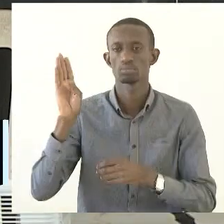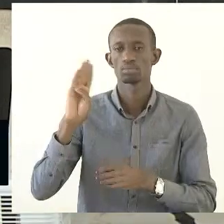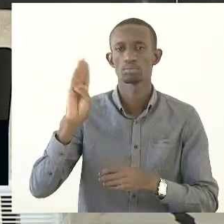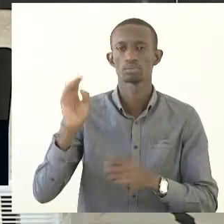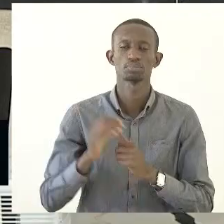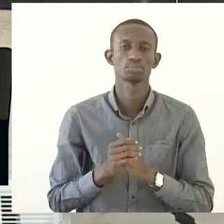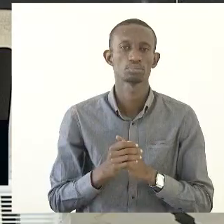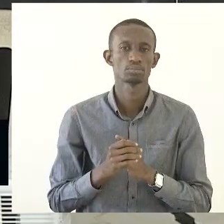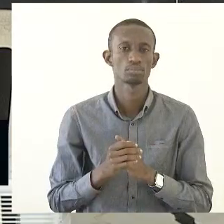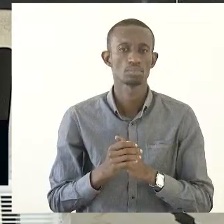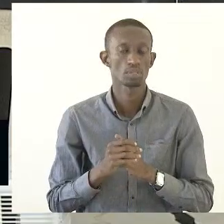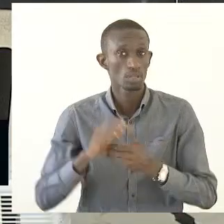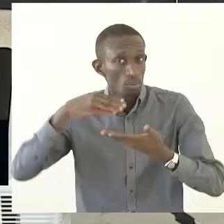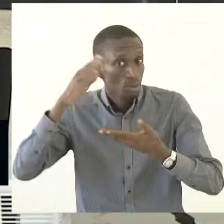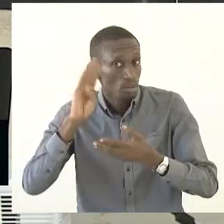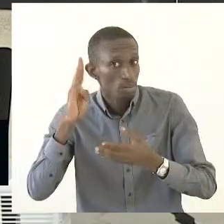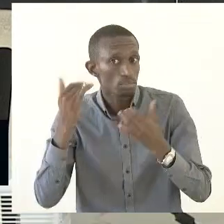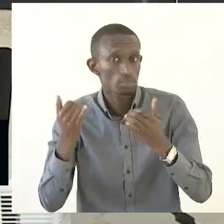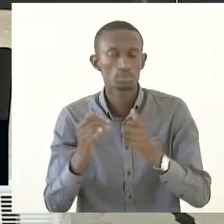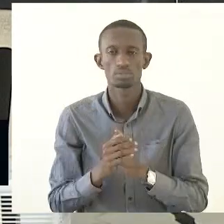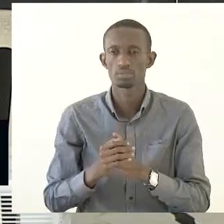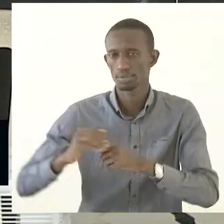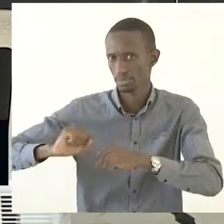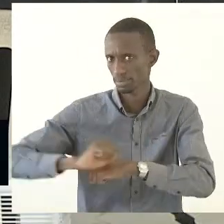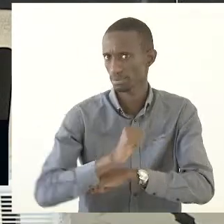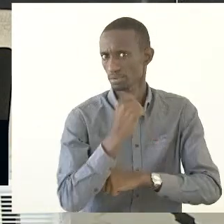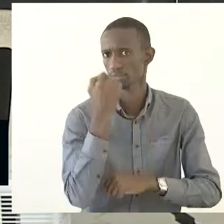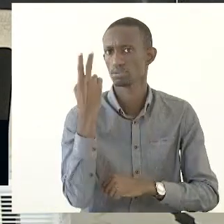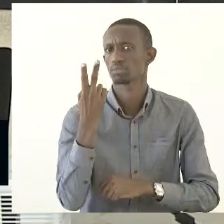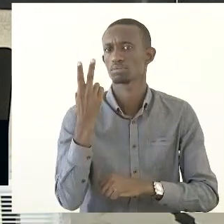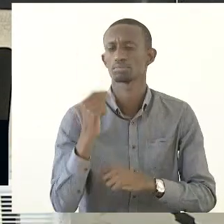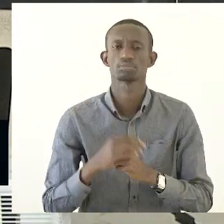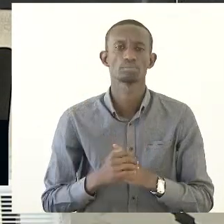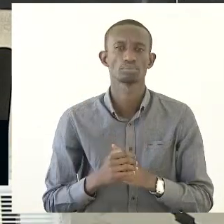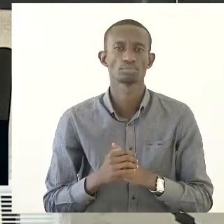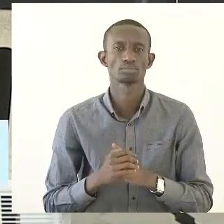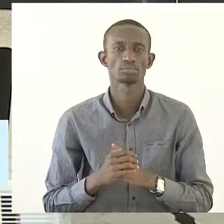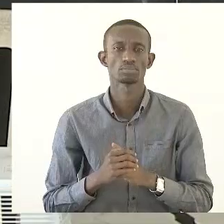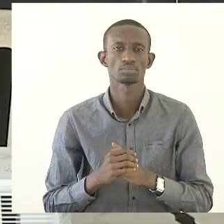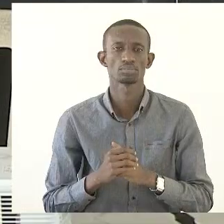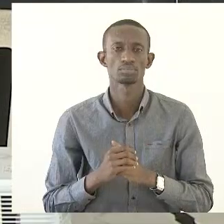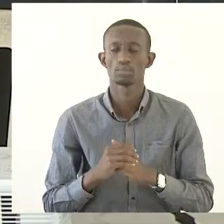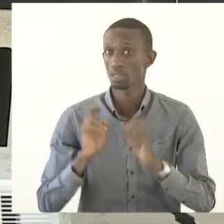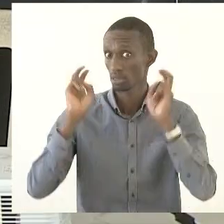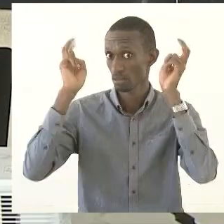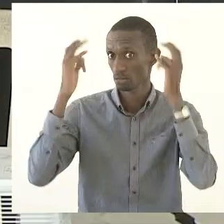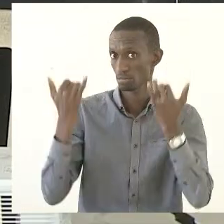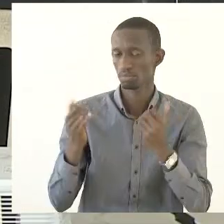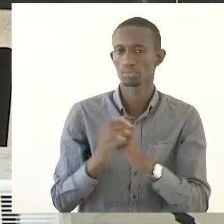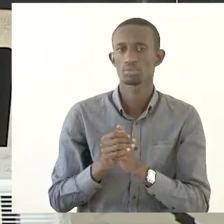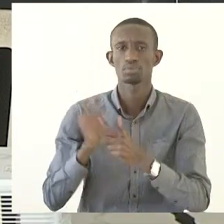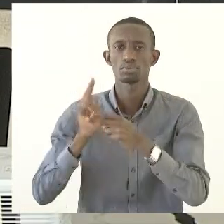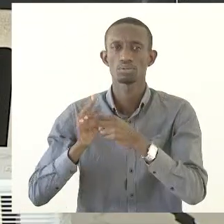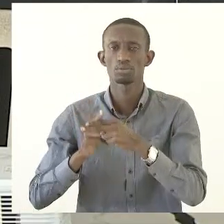class. So the lesson of today is biology and health science. The